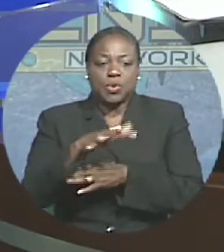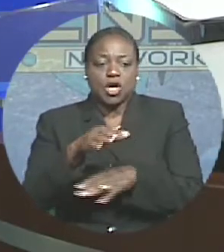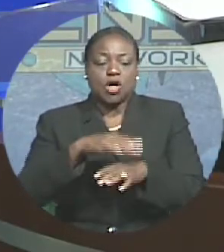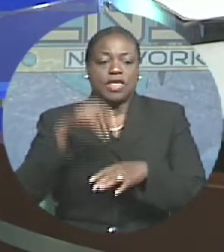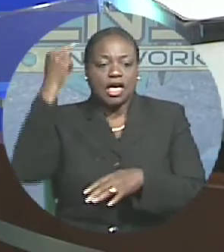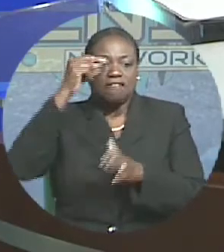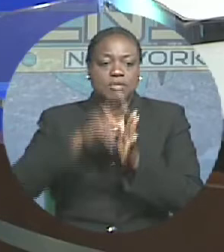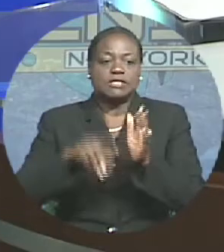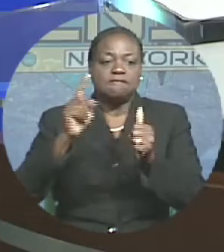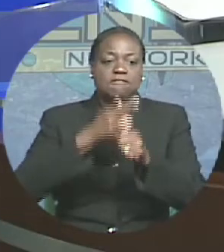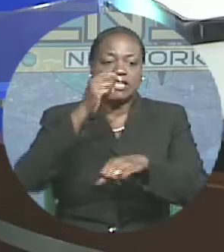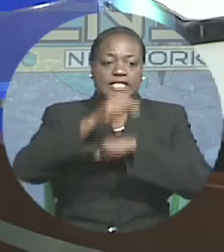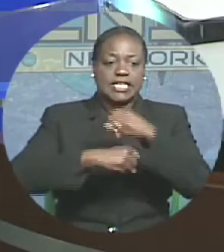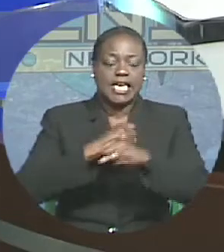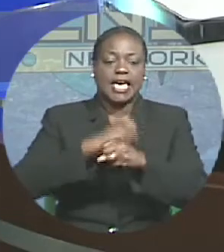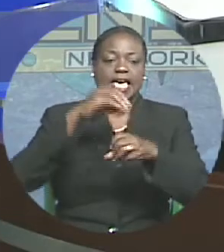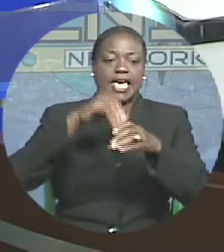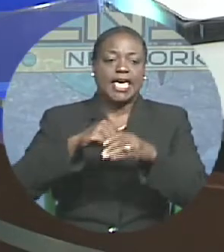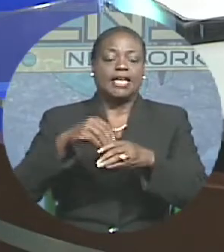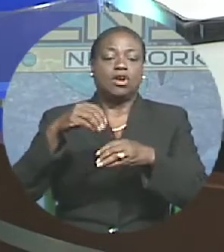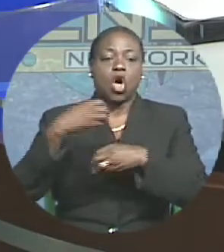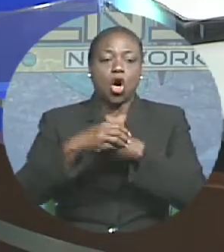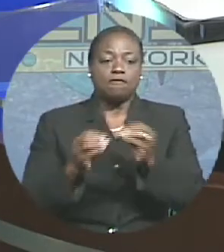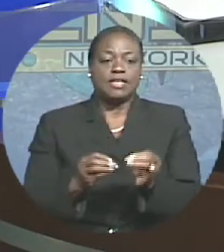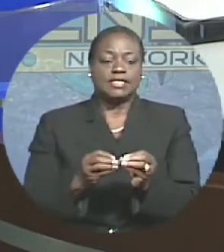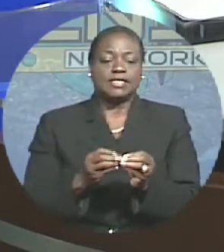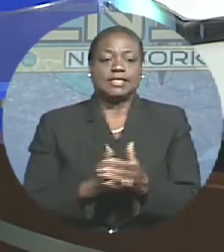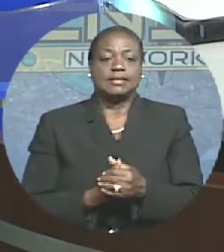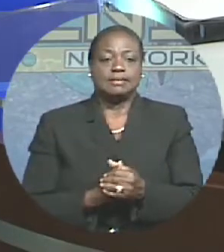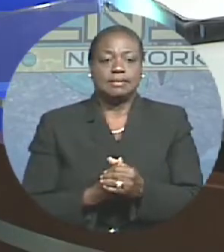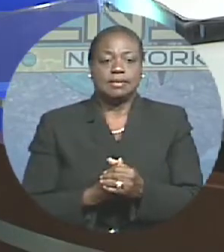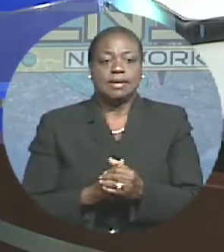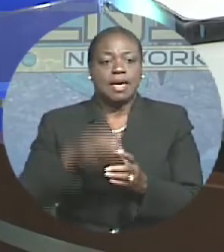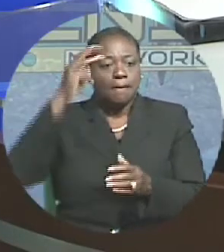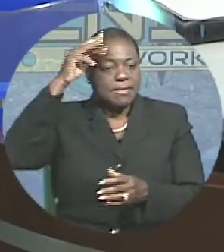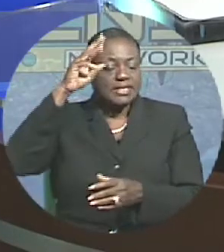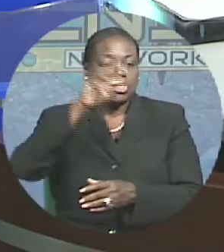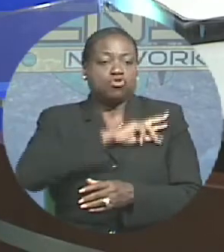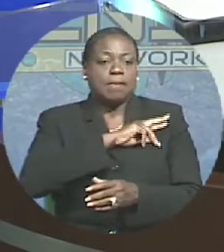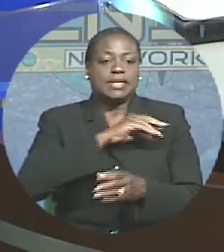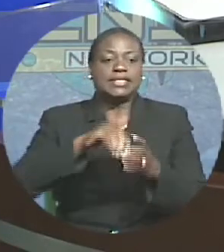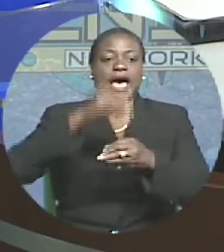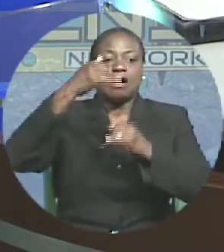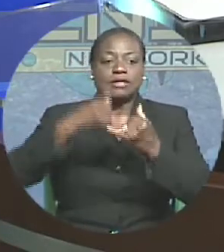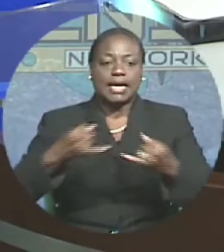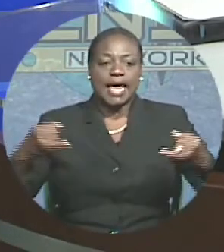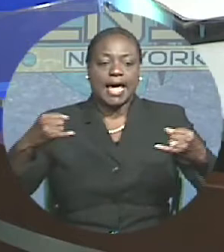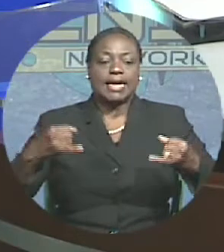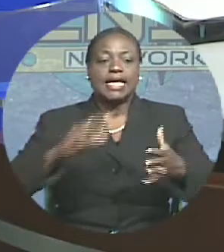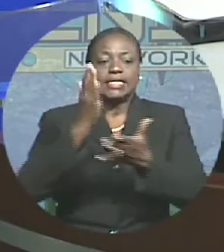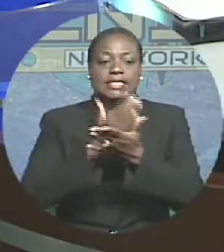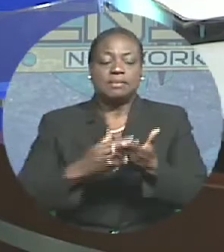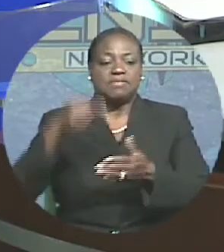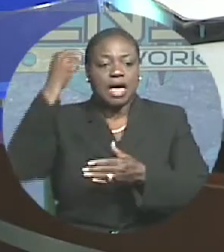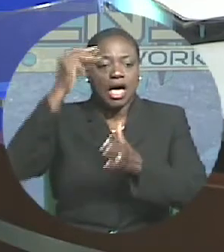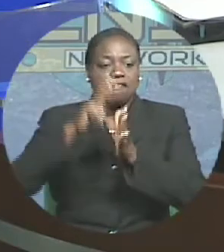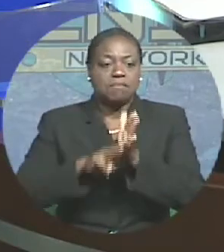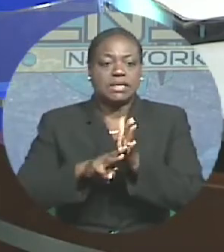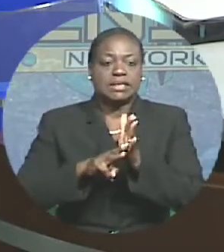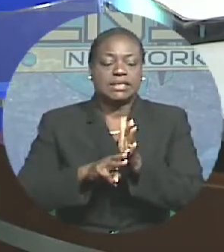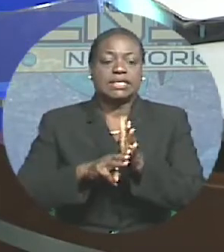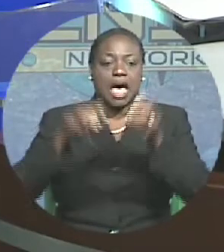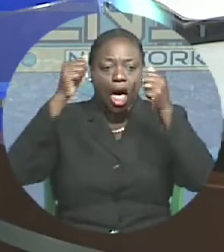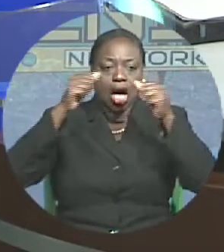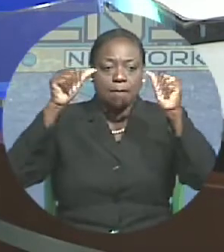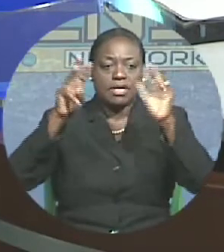office. During an interview with ZNS News today, Mr. Roberts outlined some of the government's accomplishments over the past year and also